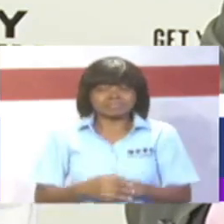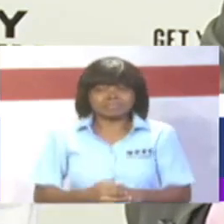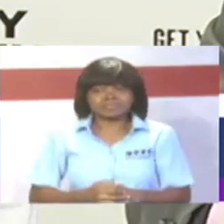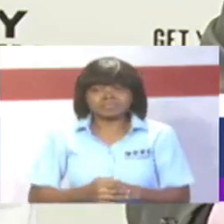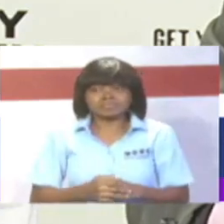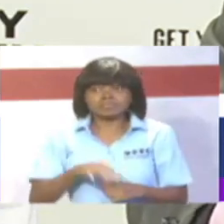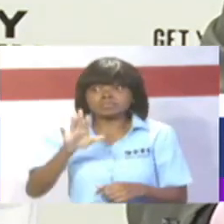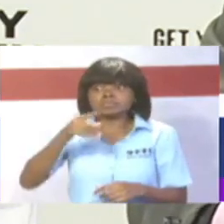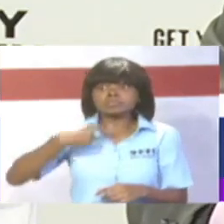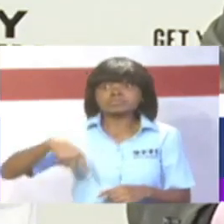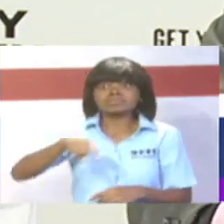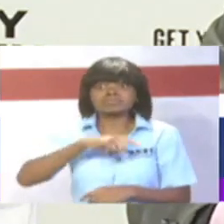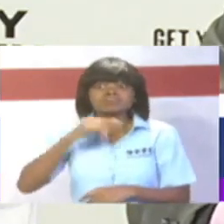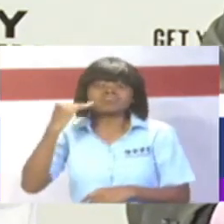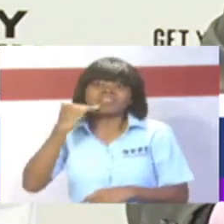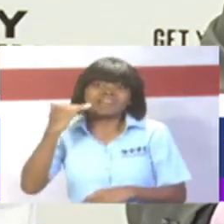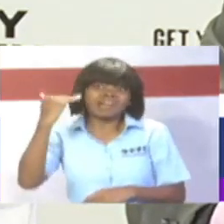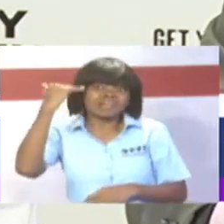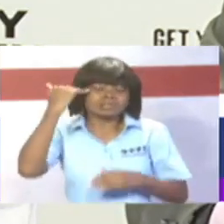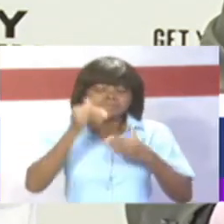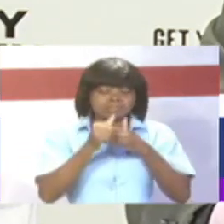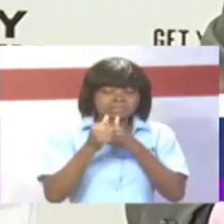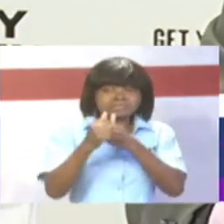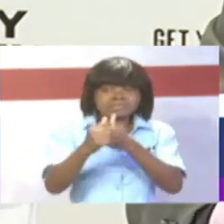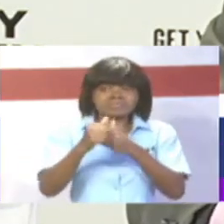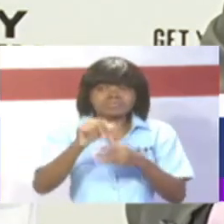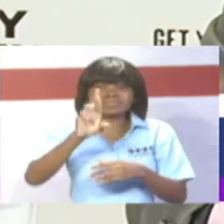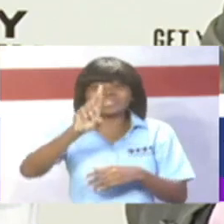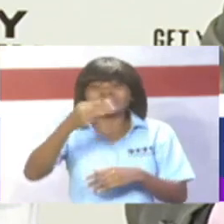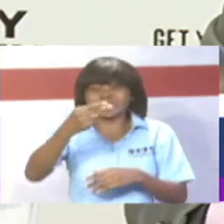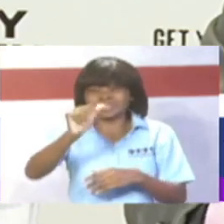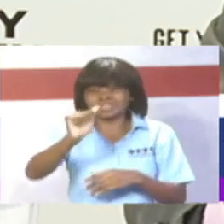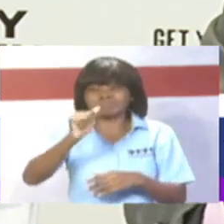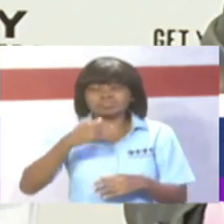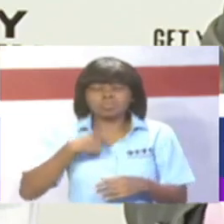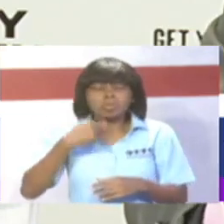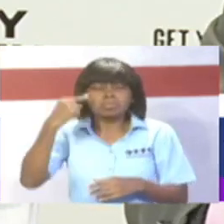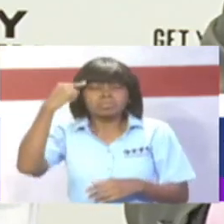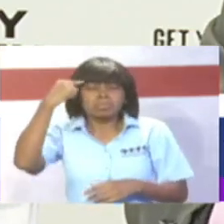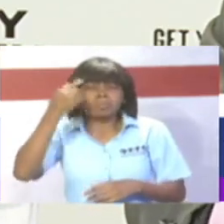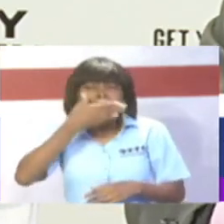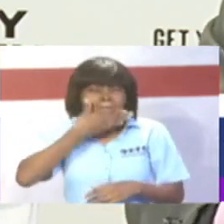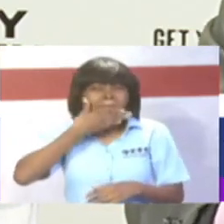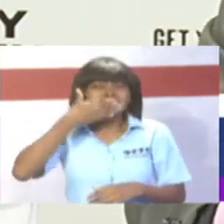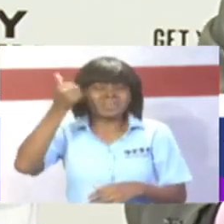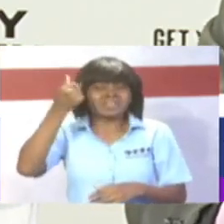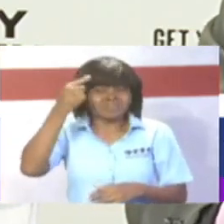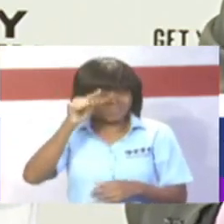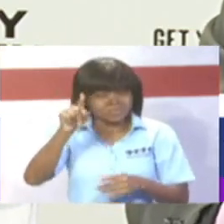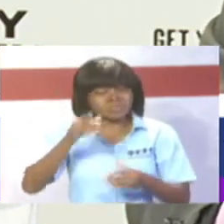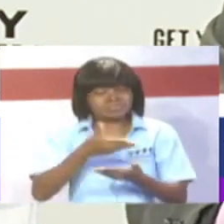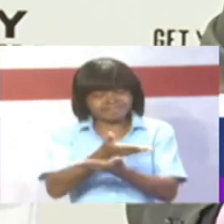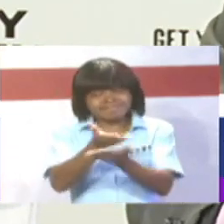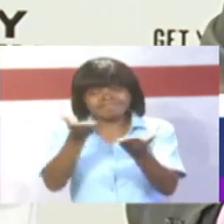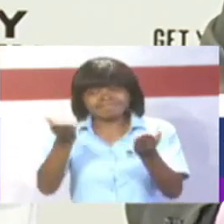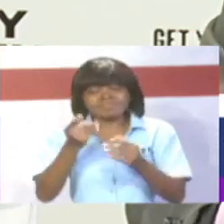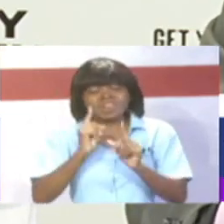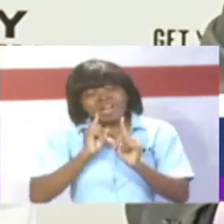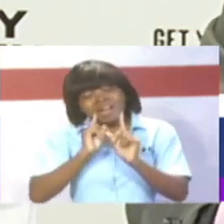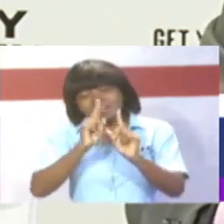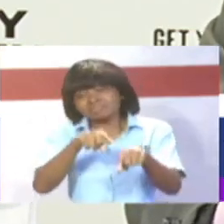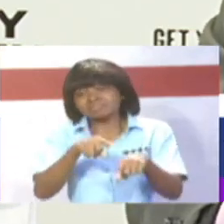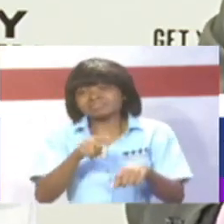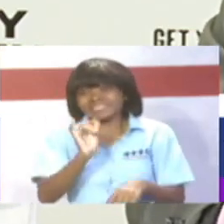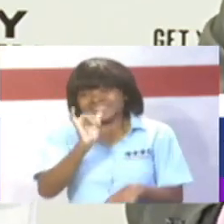the RHAs who do the hiring. So I'm going to redirect that and allow her to answer the question on feelings of